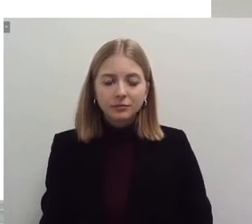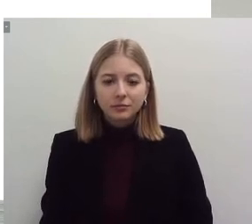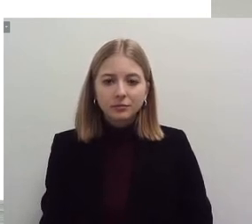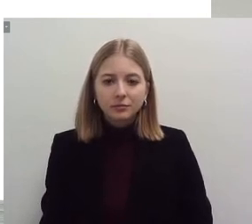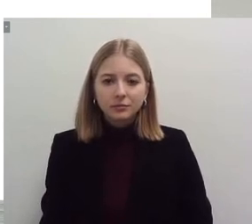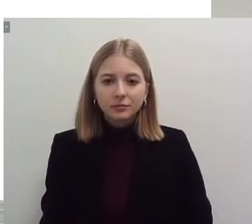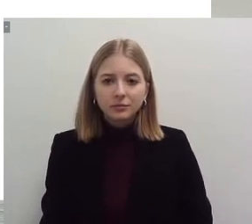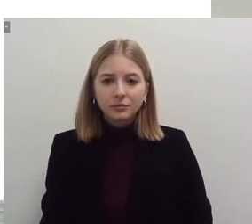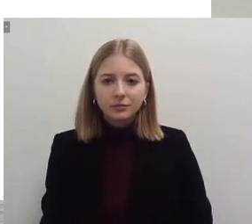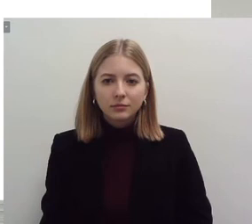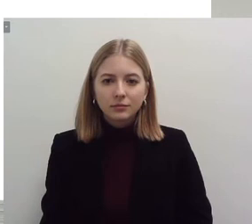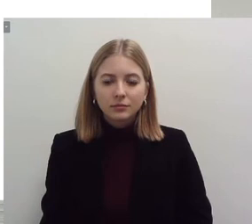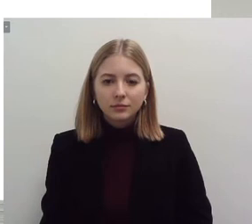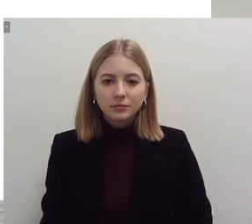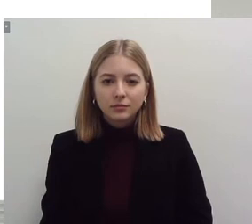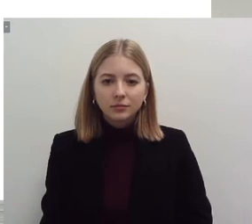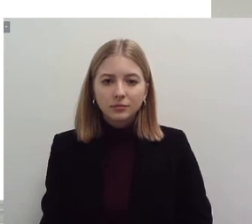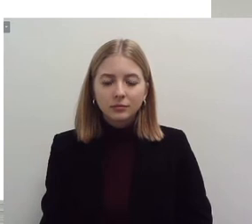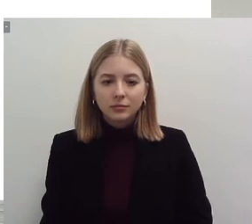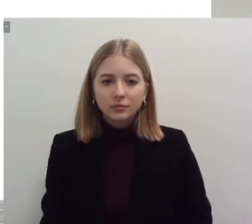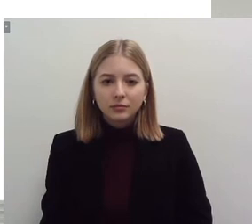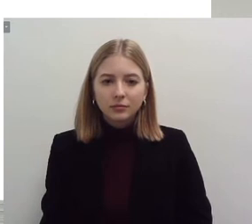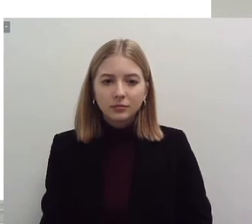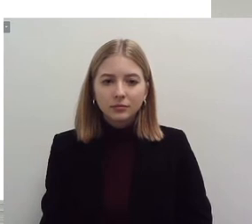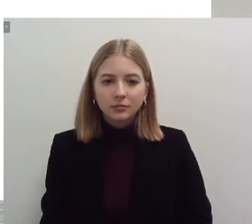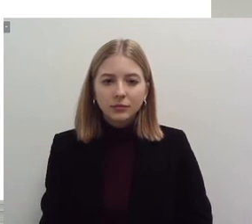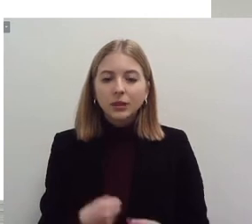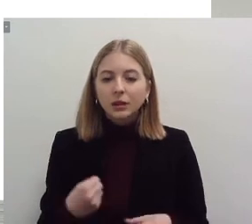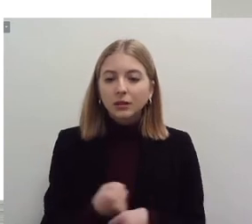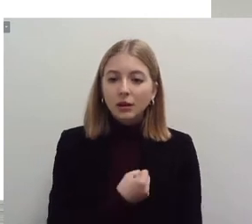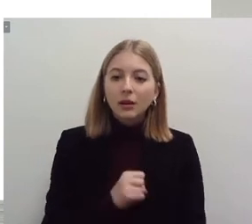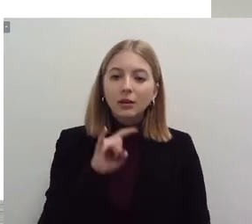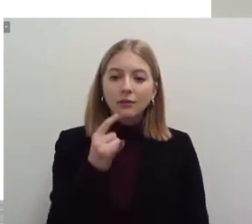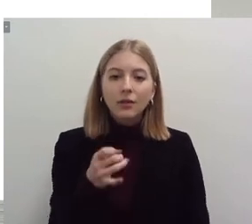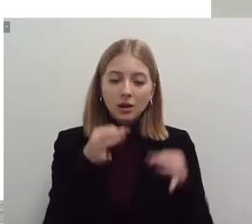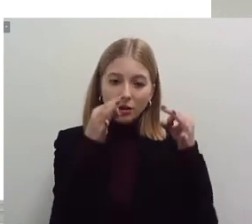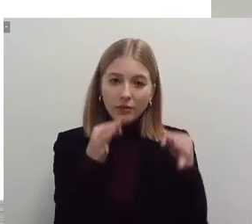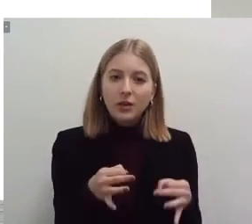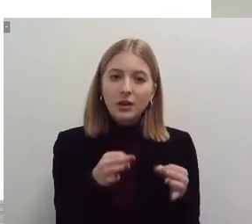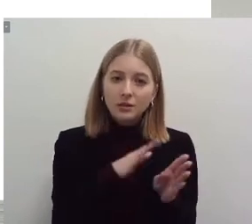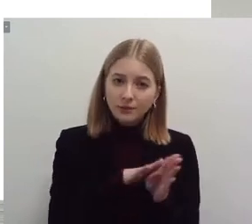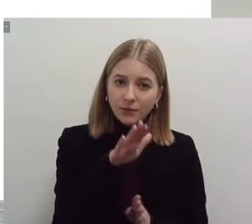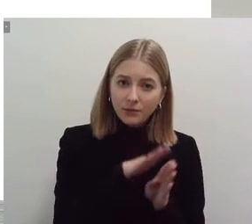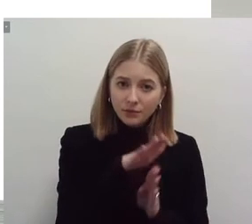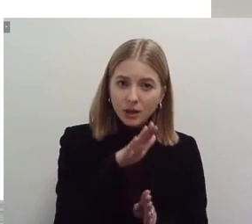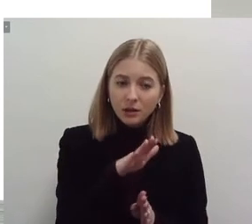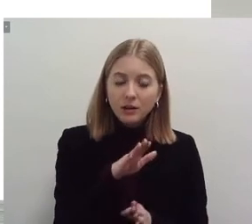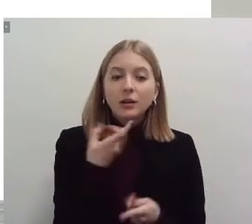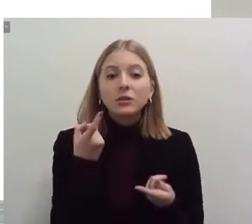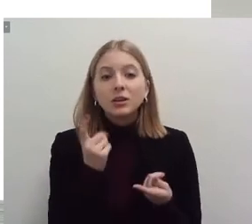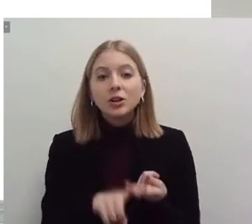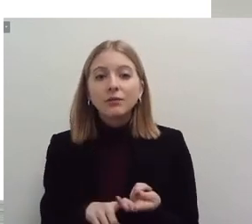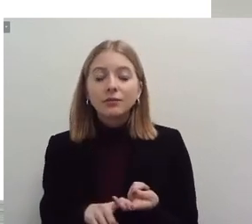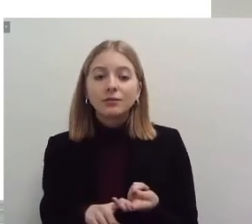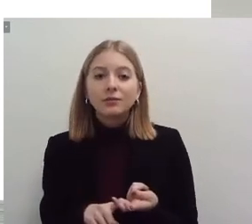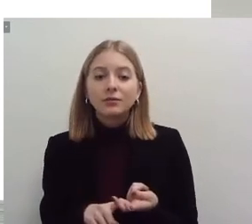realize, we need enough resources. So as I said, professionals must have time for the children, but